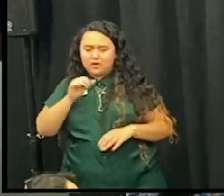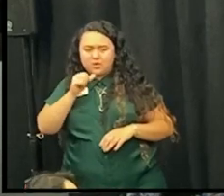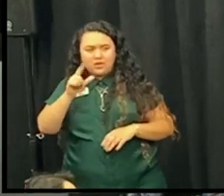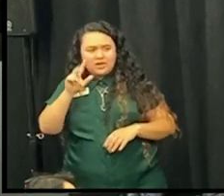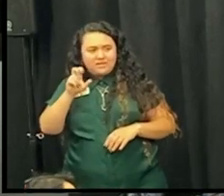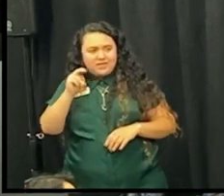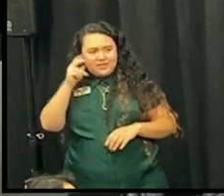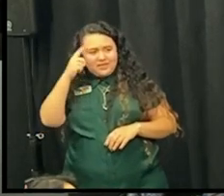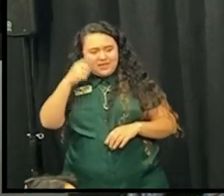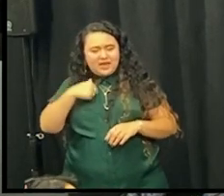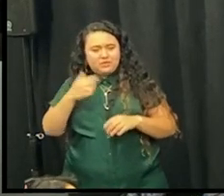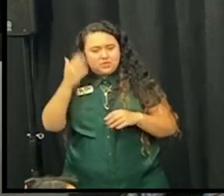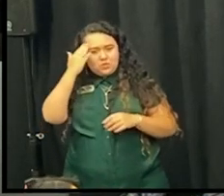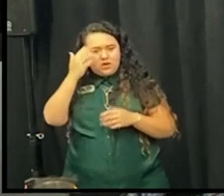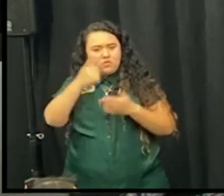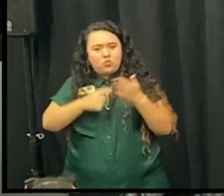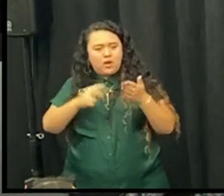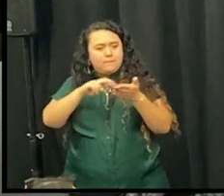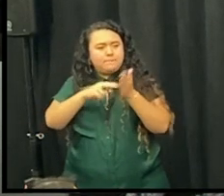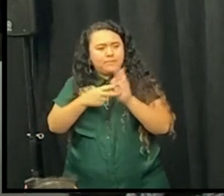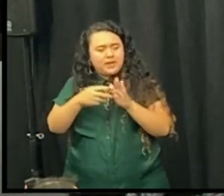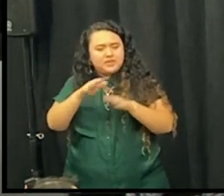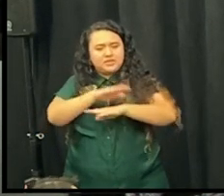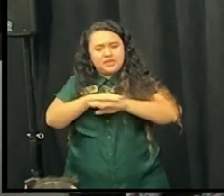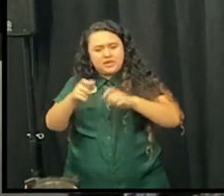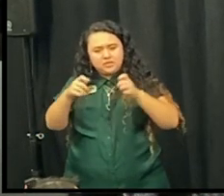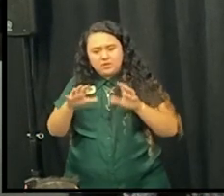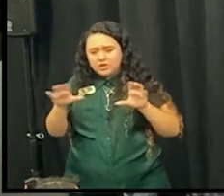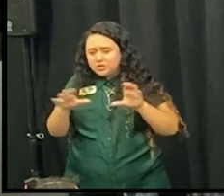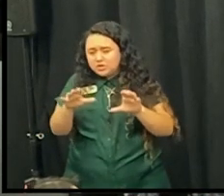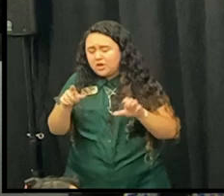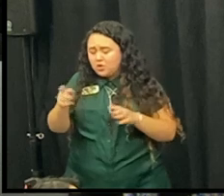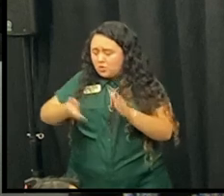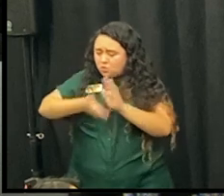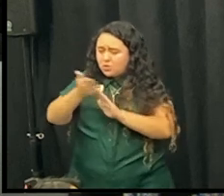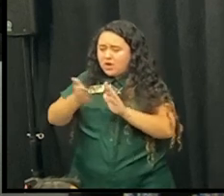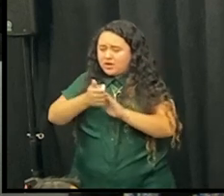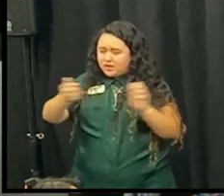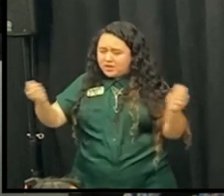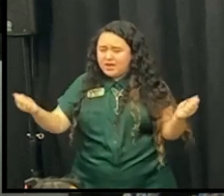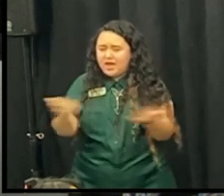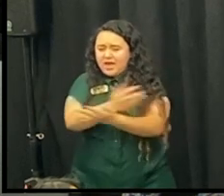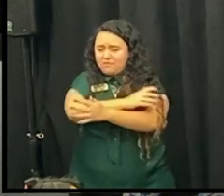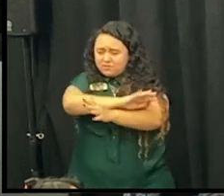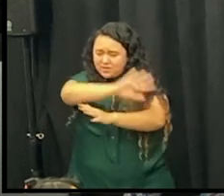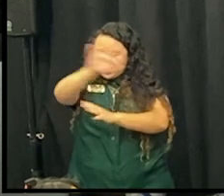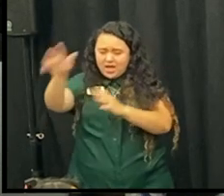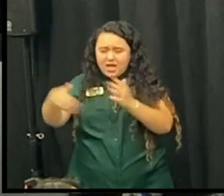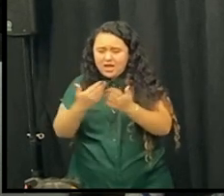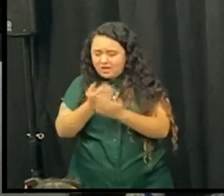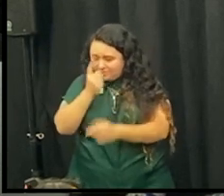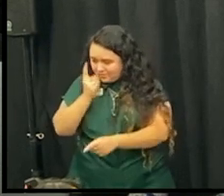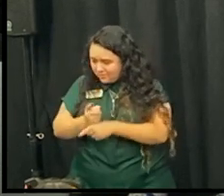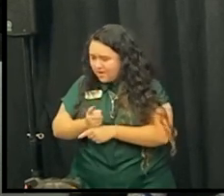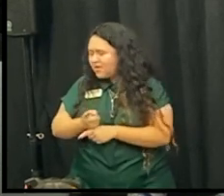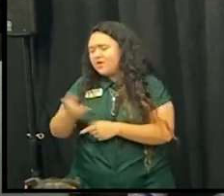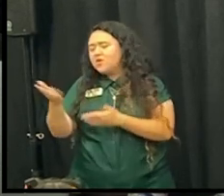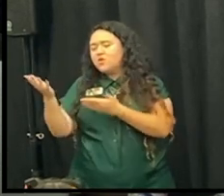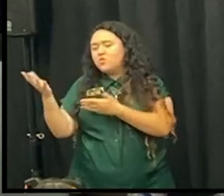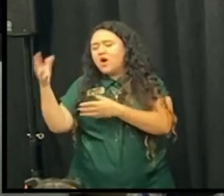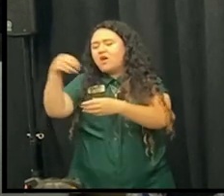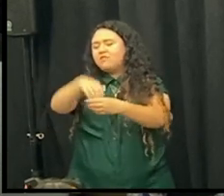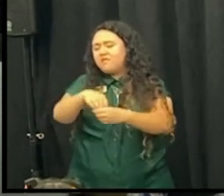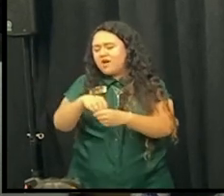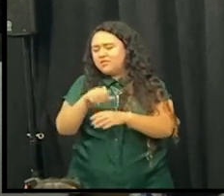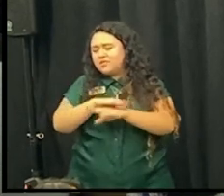aware of what a stage manager does. You guys, you run the whole schmageggy. correct? How, what brought you to being a